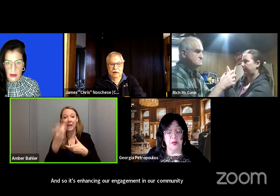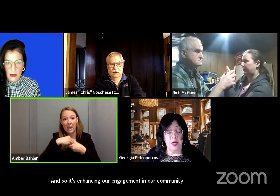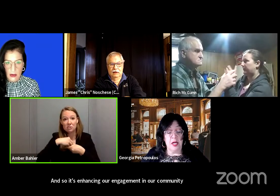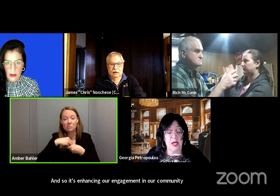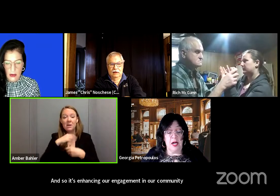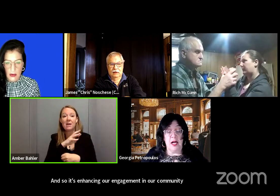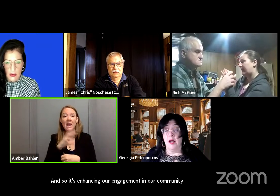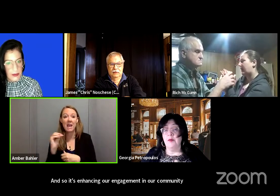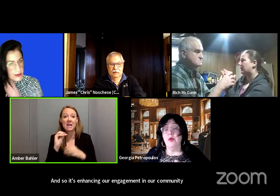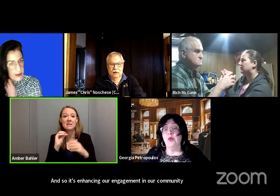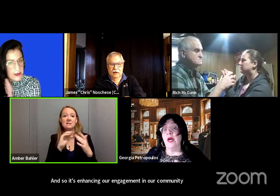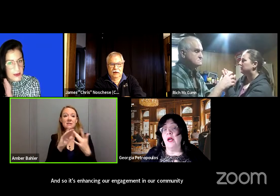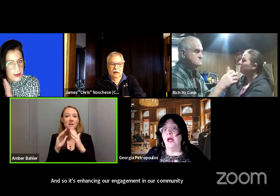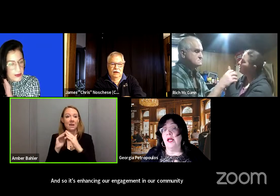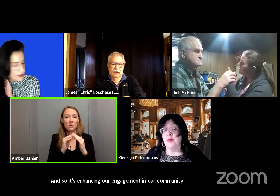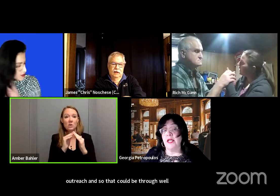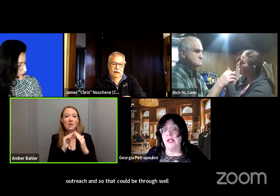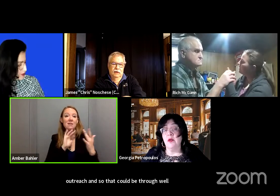be through